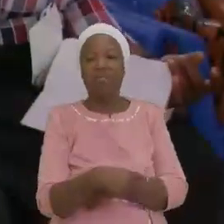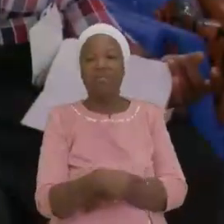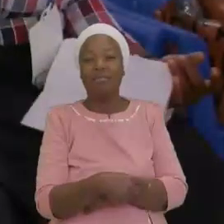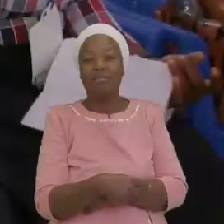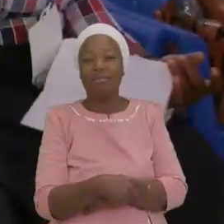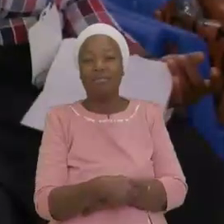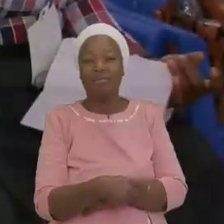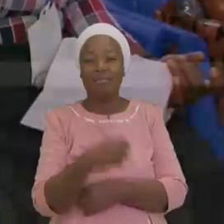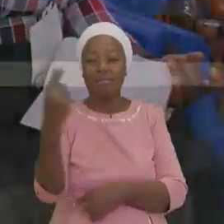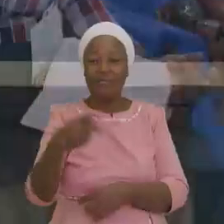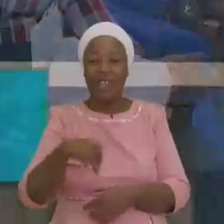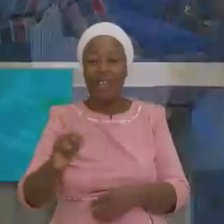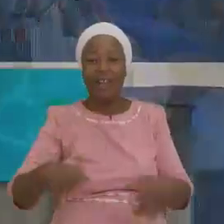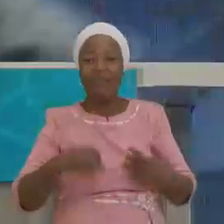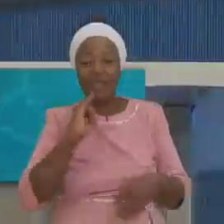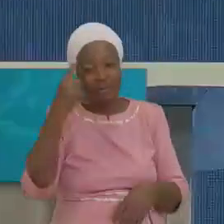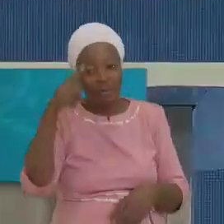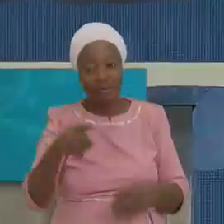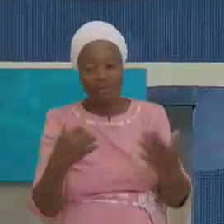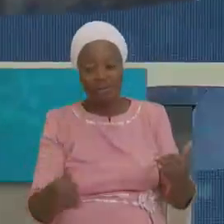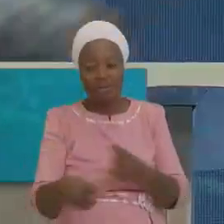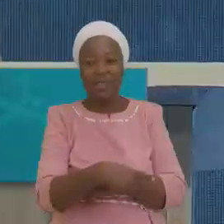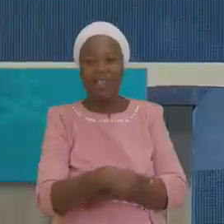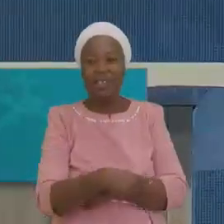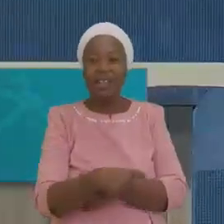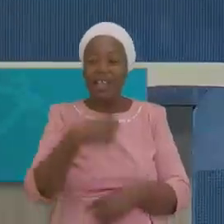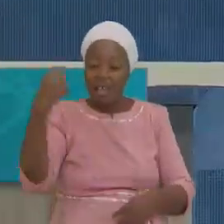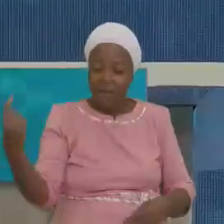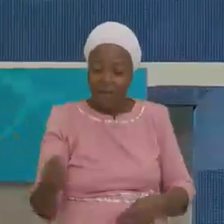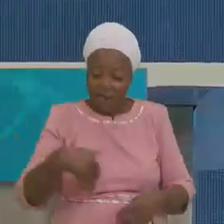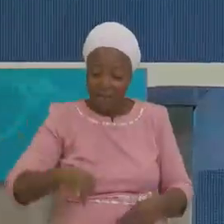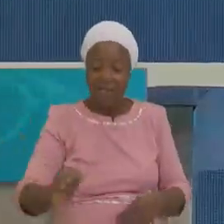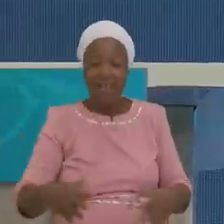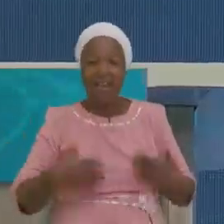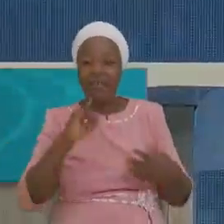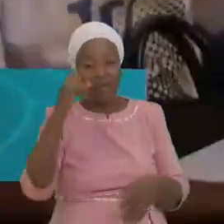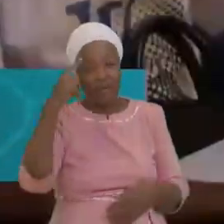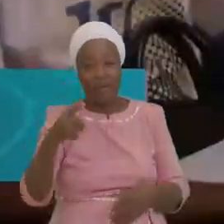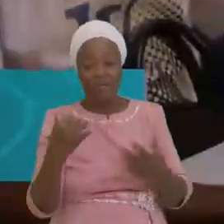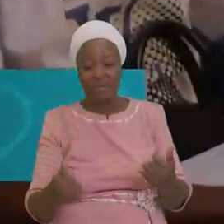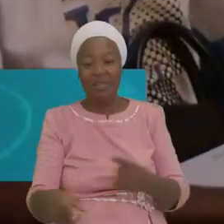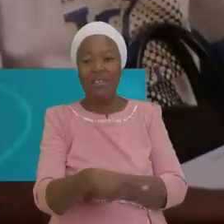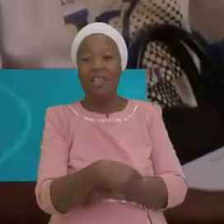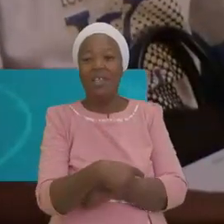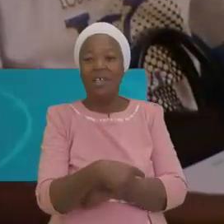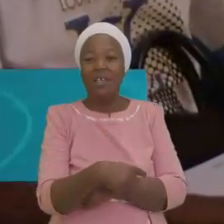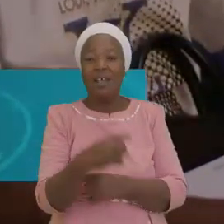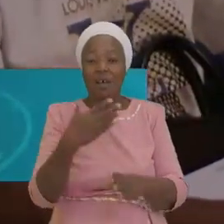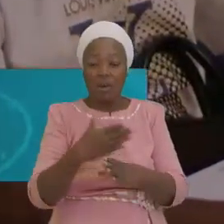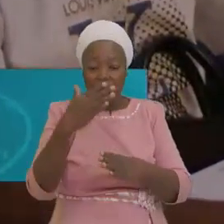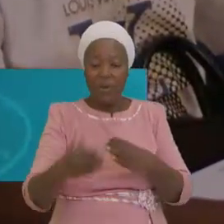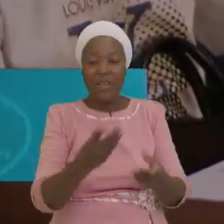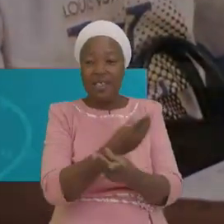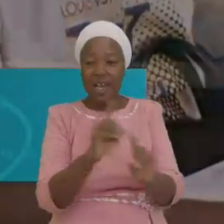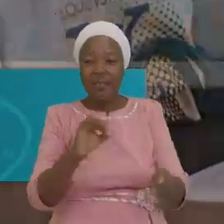Eternal life is just today. Everlasting life is just today. Complete deliverance